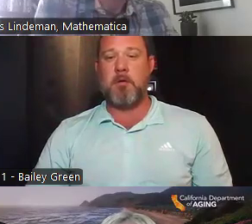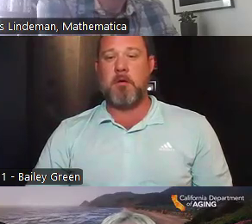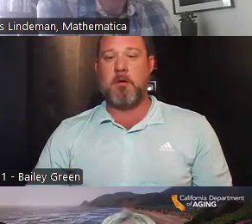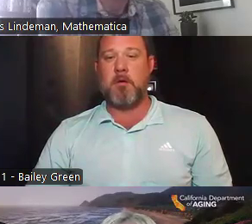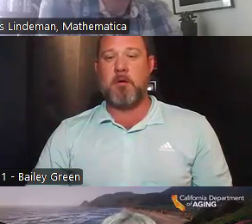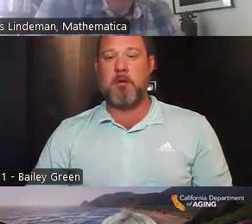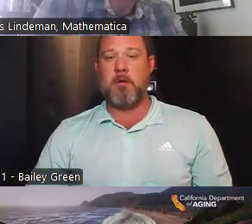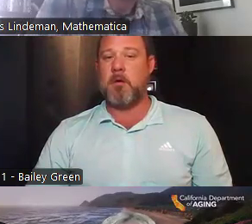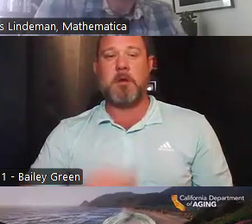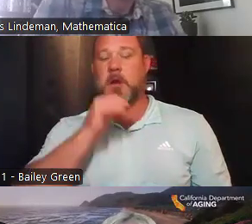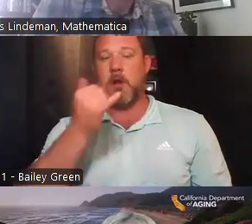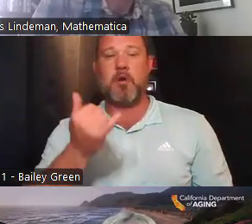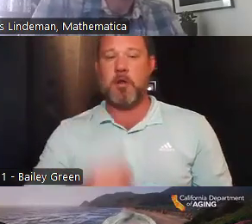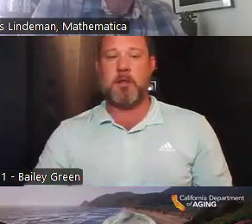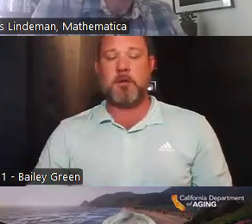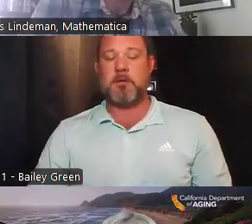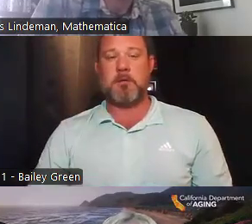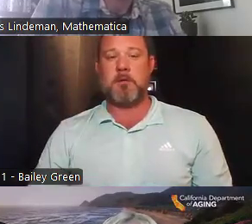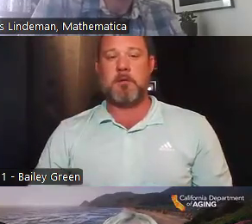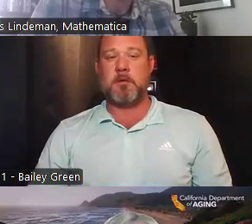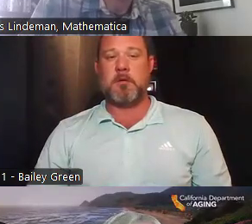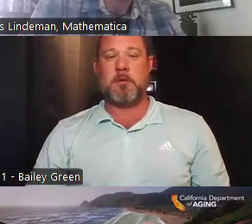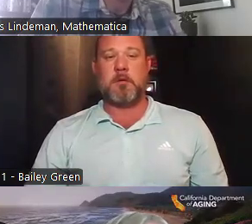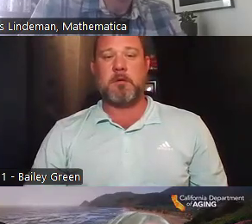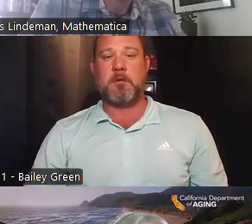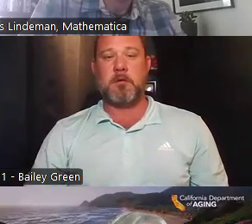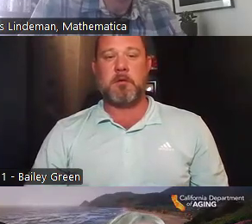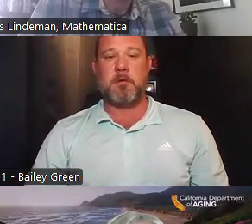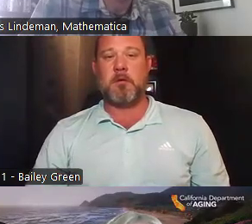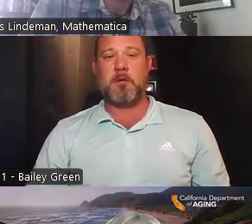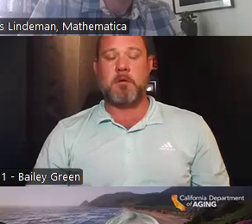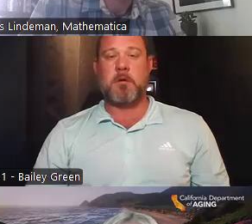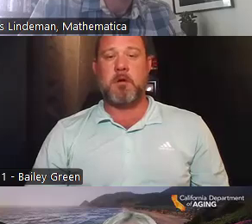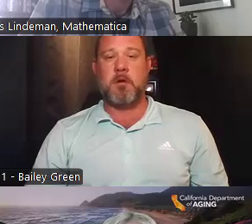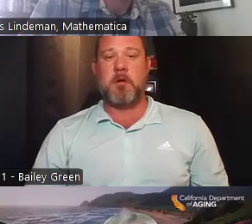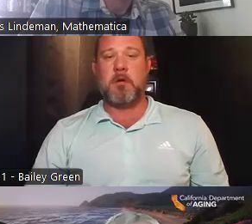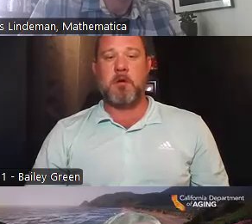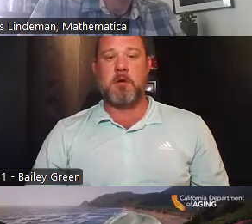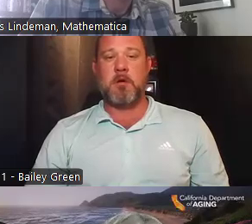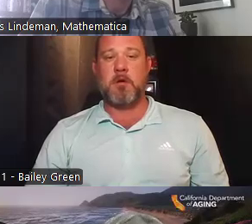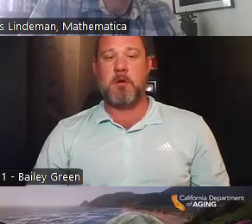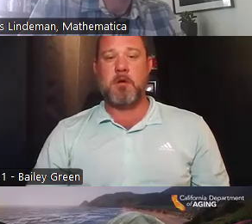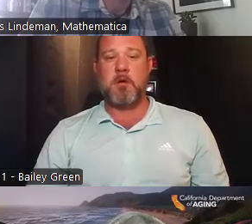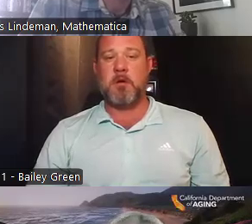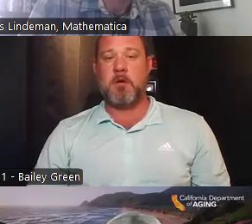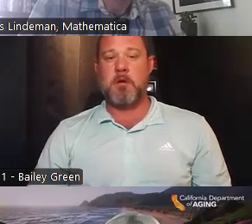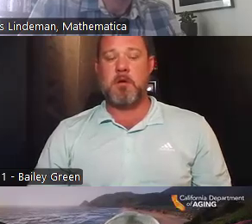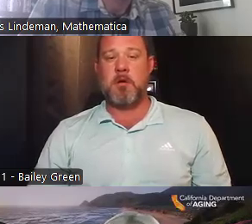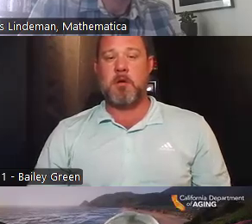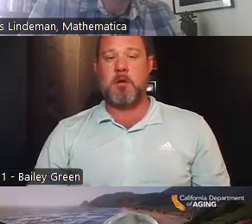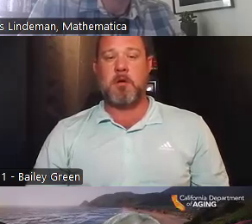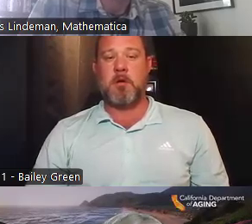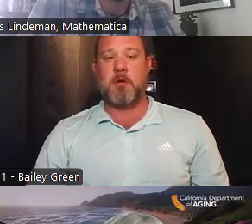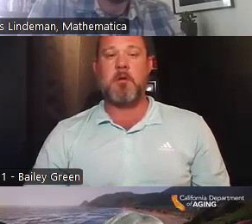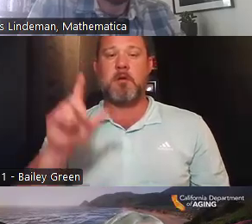Chris. We're not currently displaying a smaller breakdown with one minor exception of, in this case,